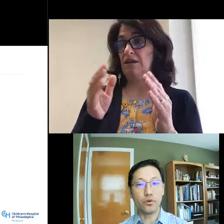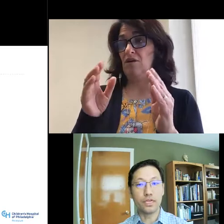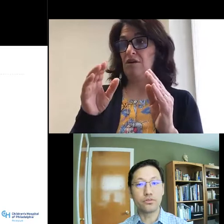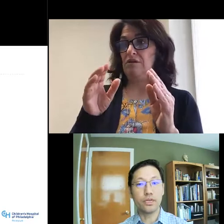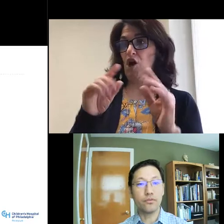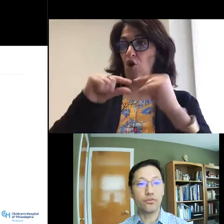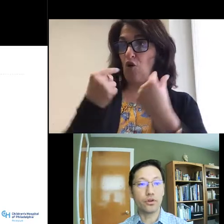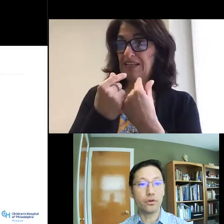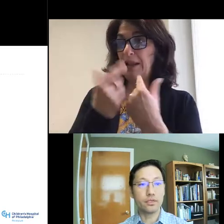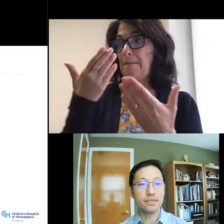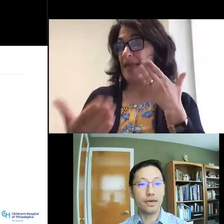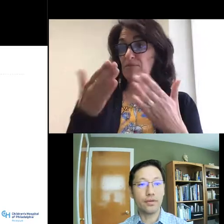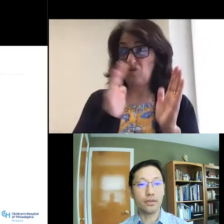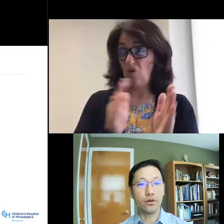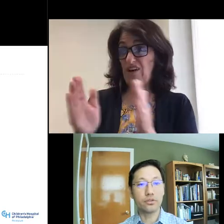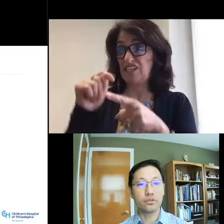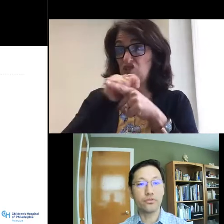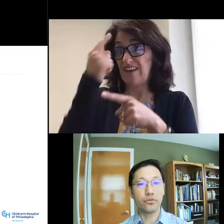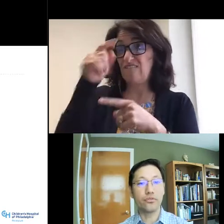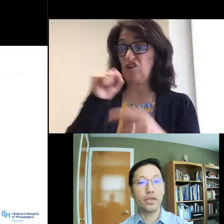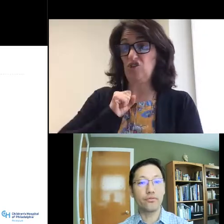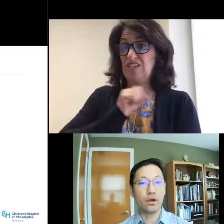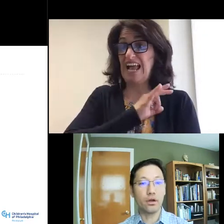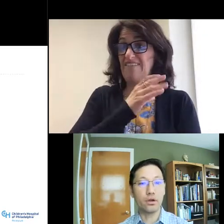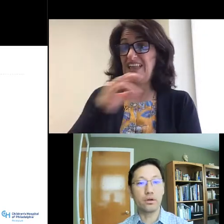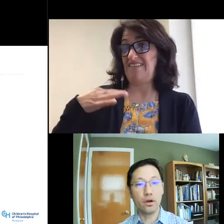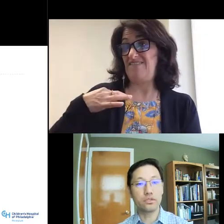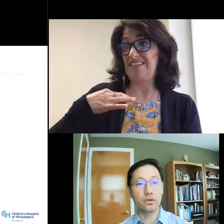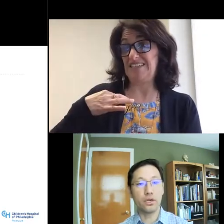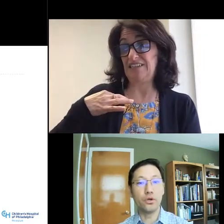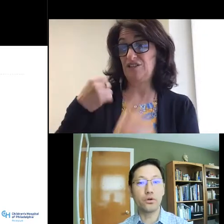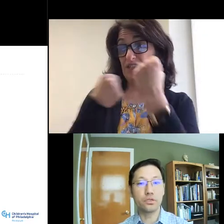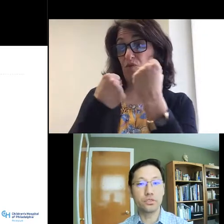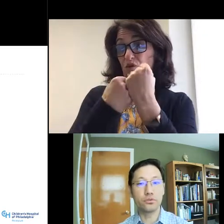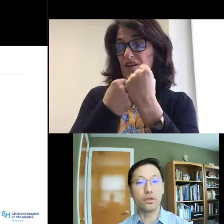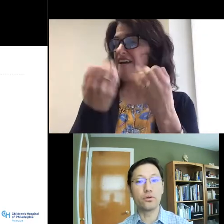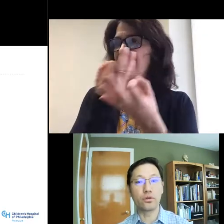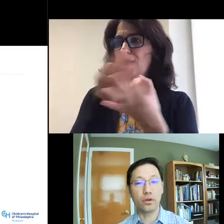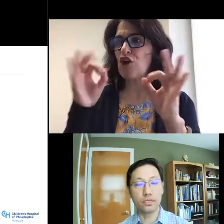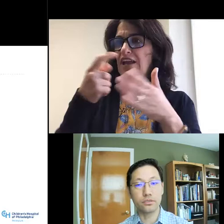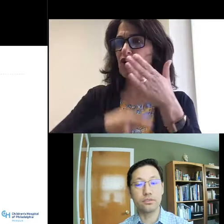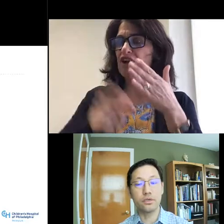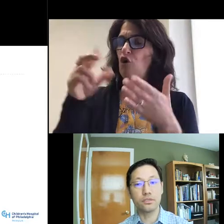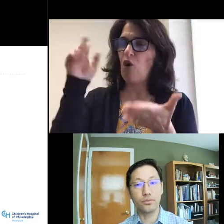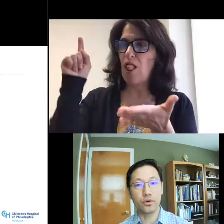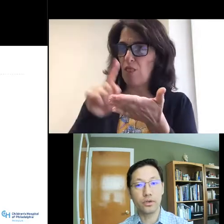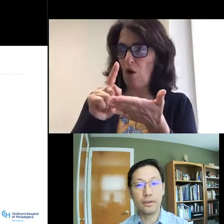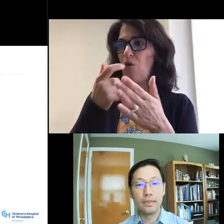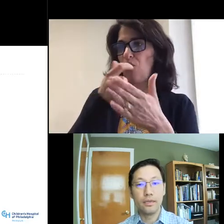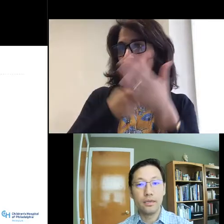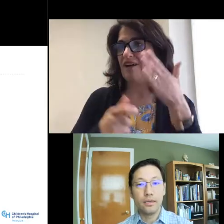to organize training for your staff and volunteers for free of cost or low cost through the local organization's